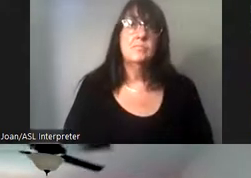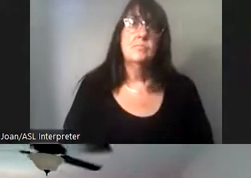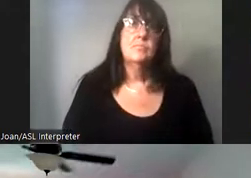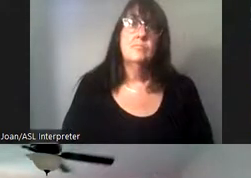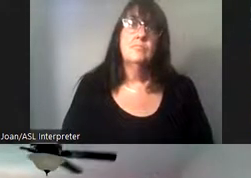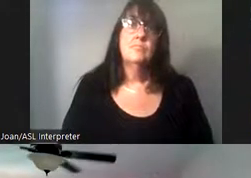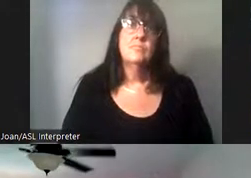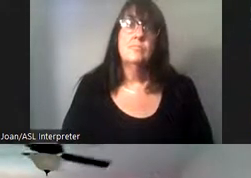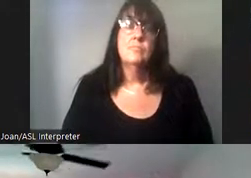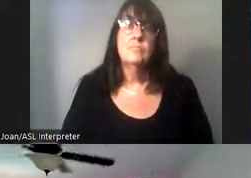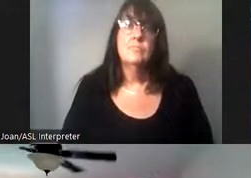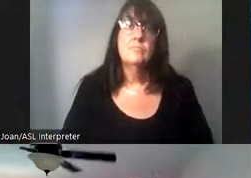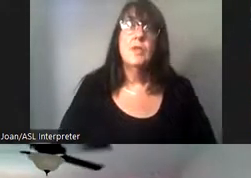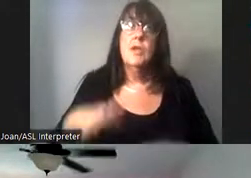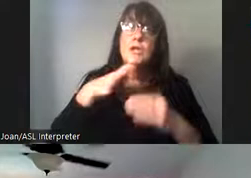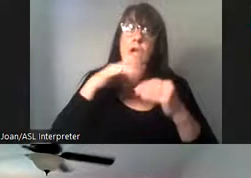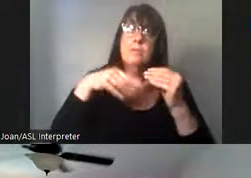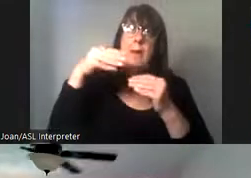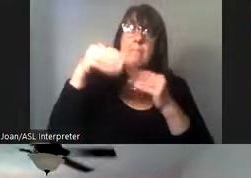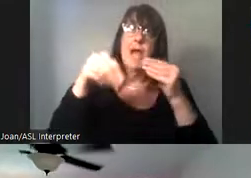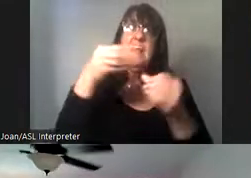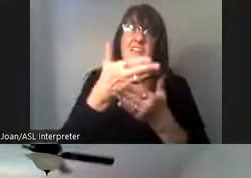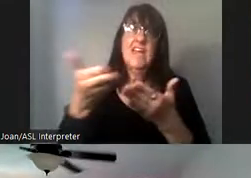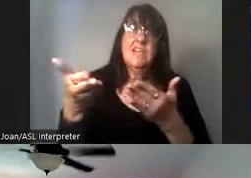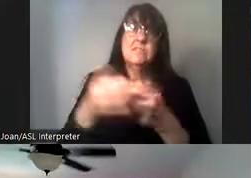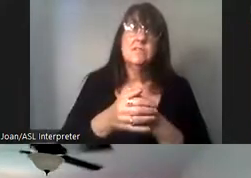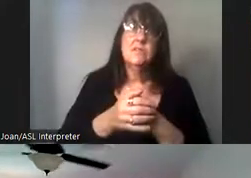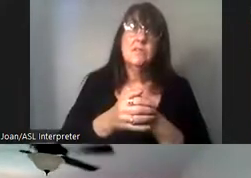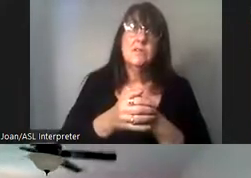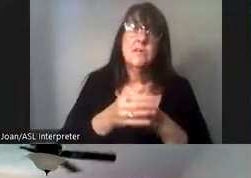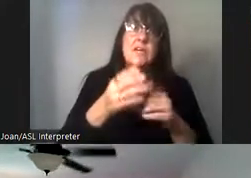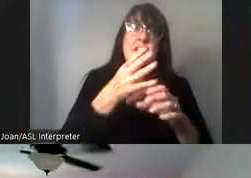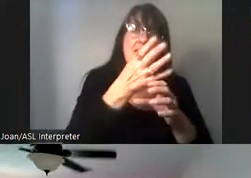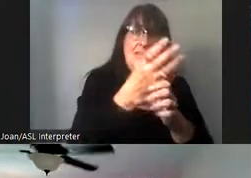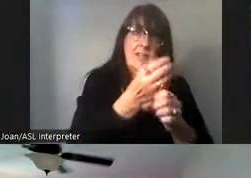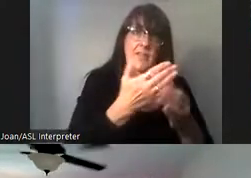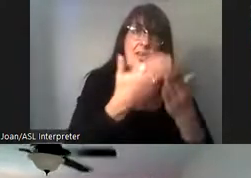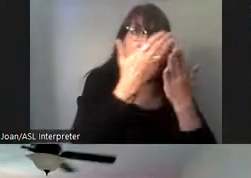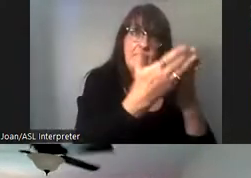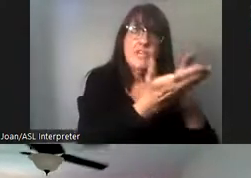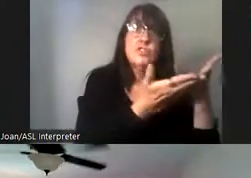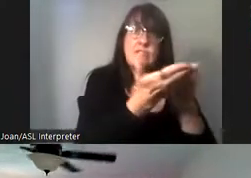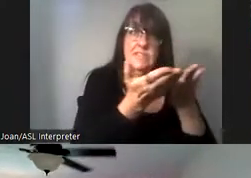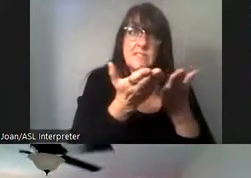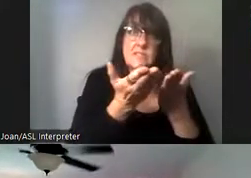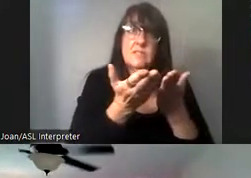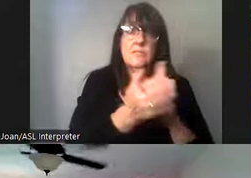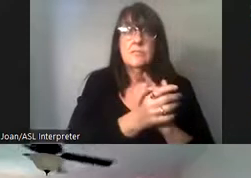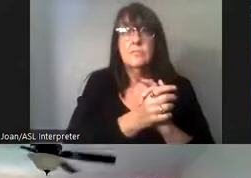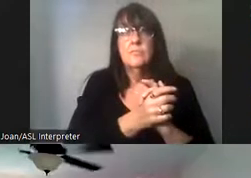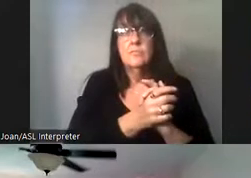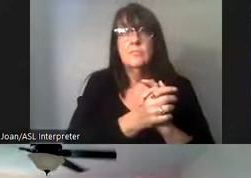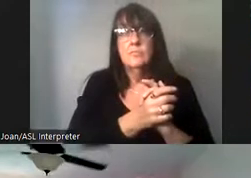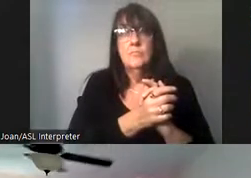else? We talked about buying things. Procuring services is also important. And the